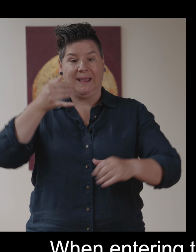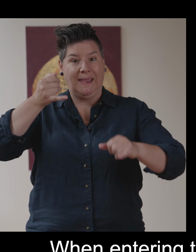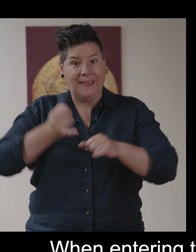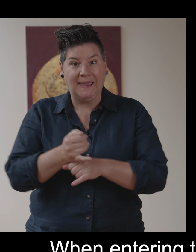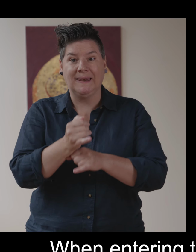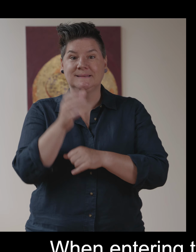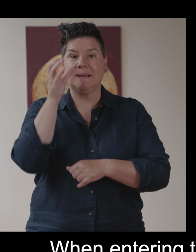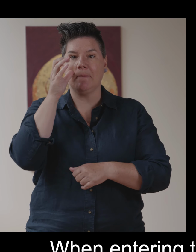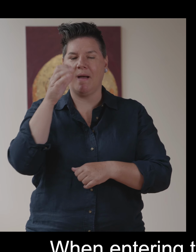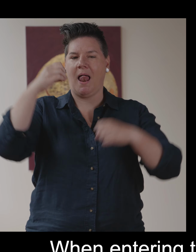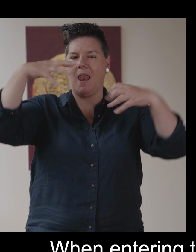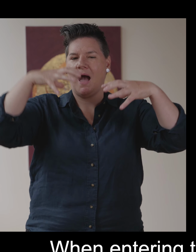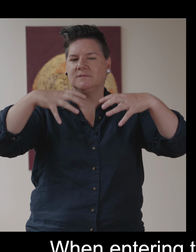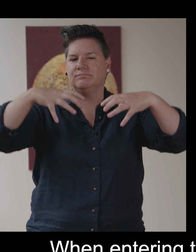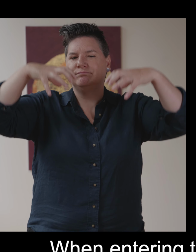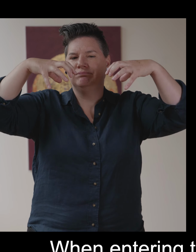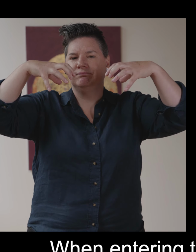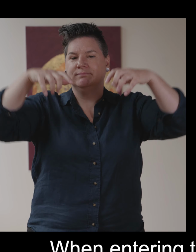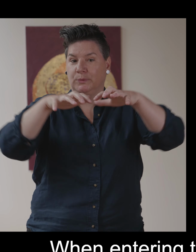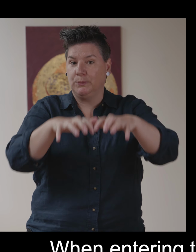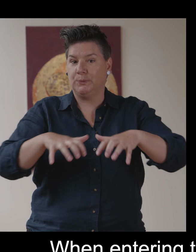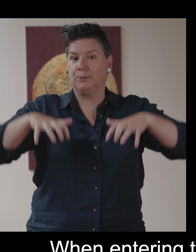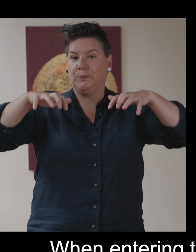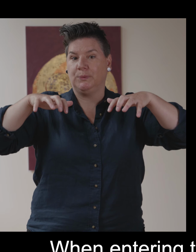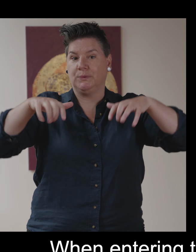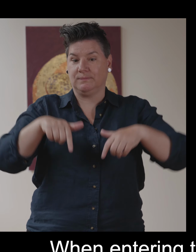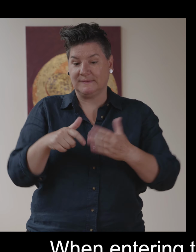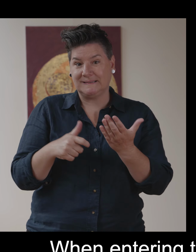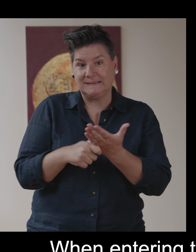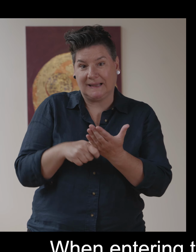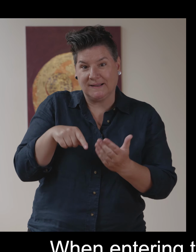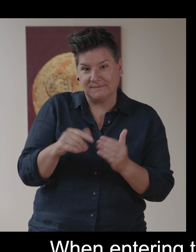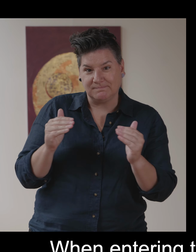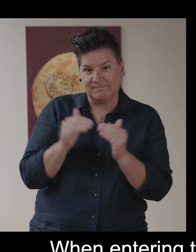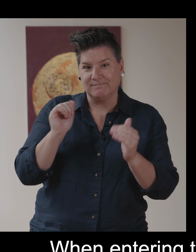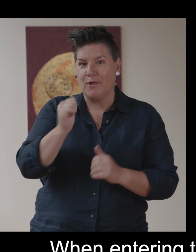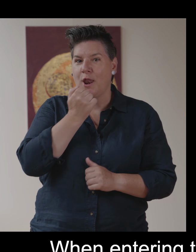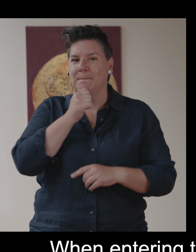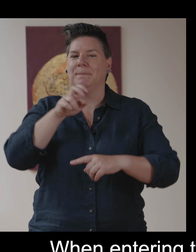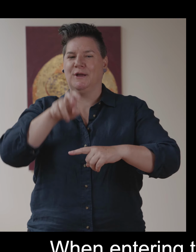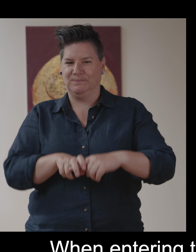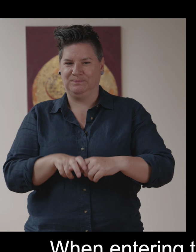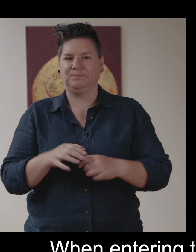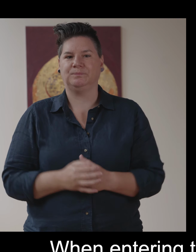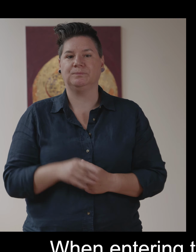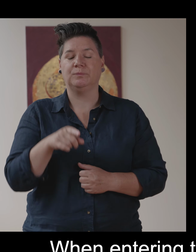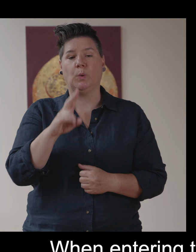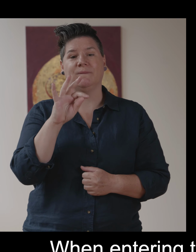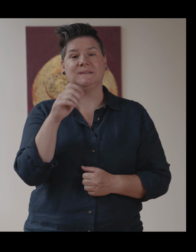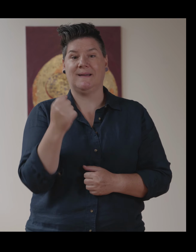When entering the cinema there is low level lighting and there is tiered seating. Seating is allocated by ticket.